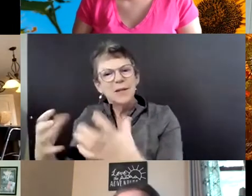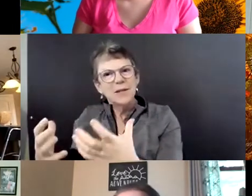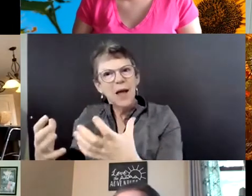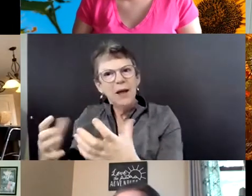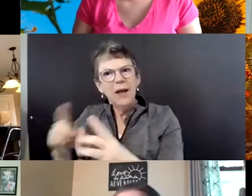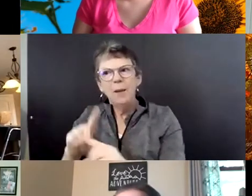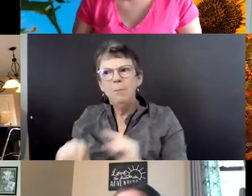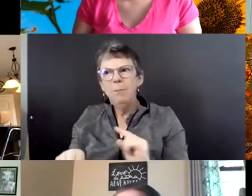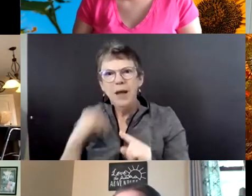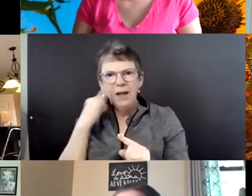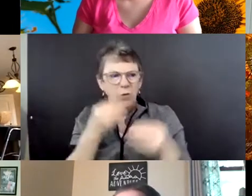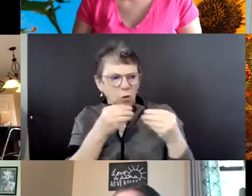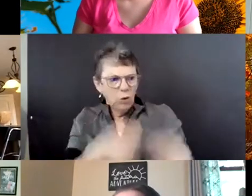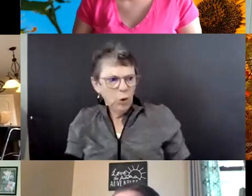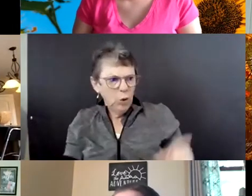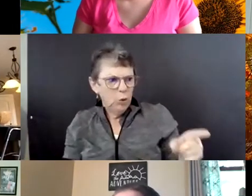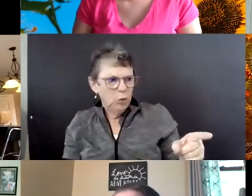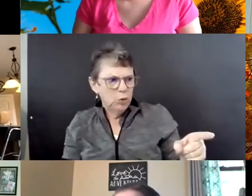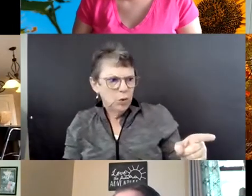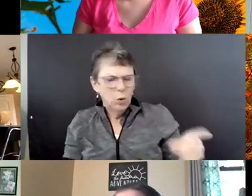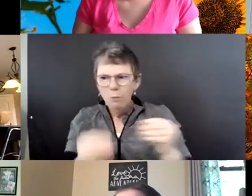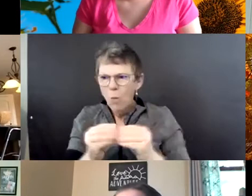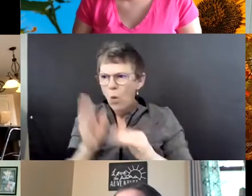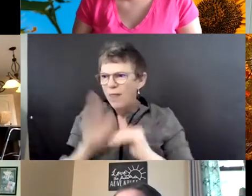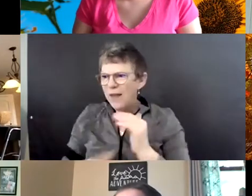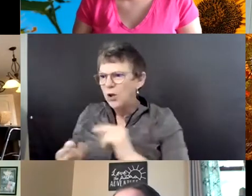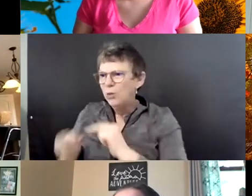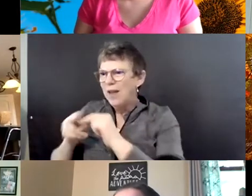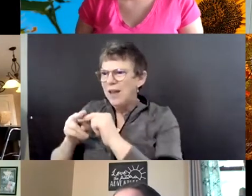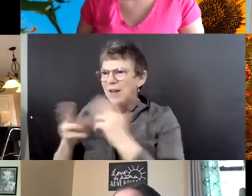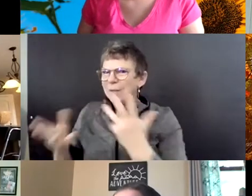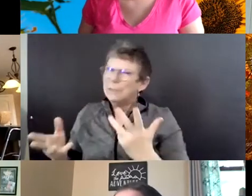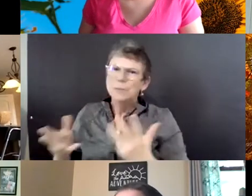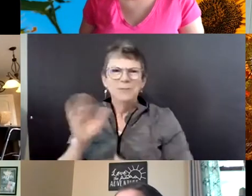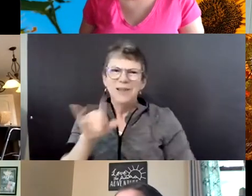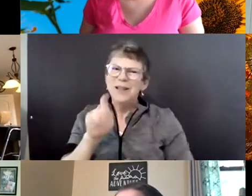disadvantage, we need to address that.